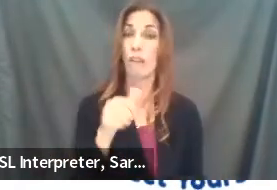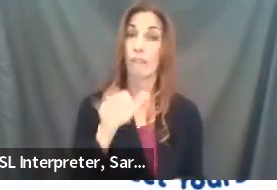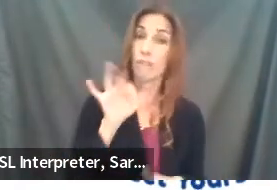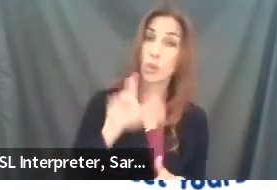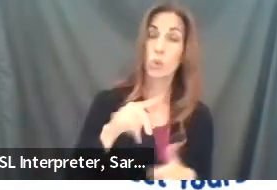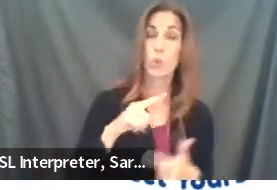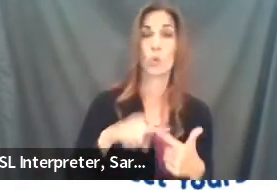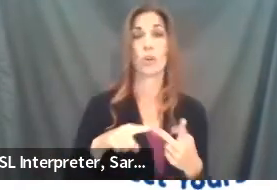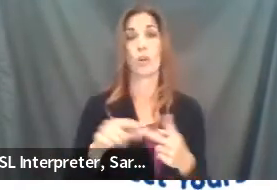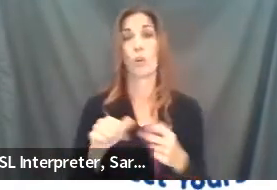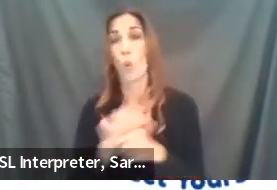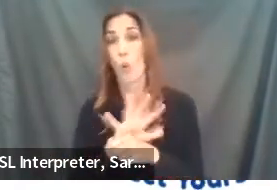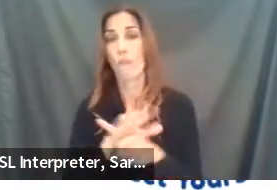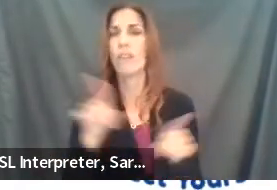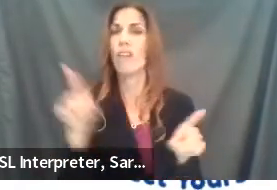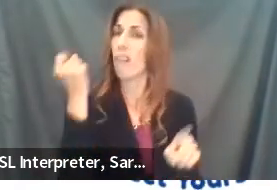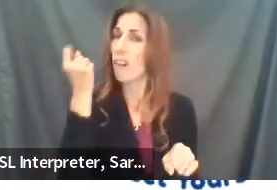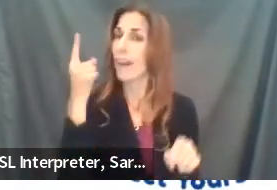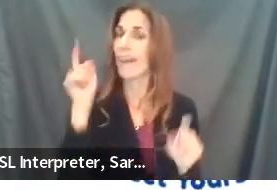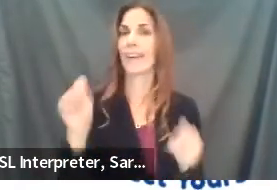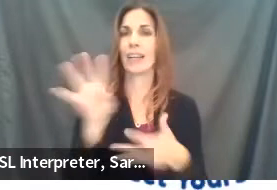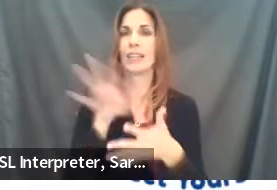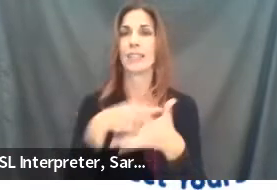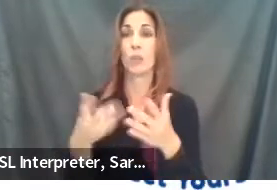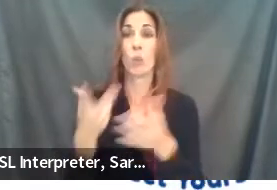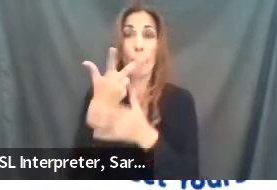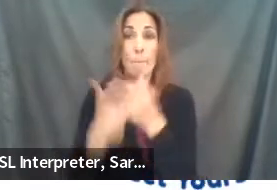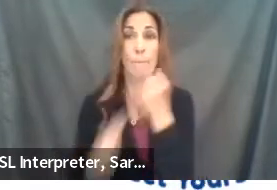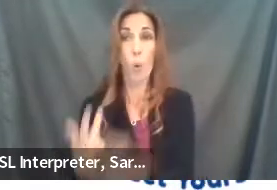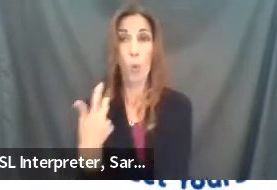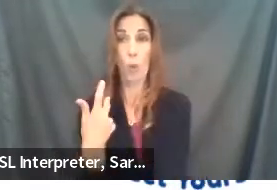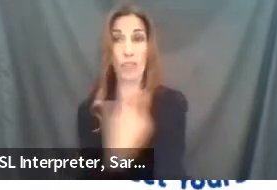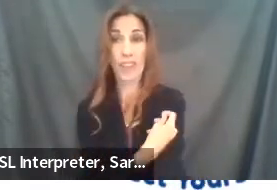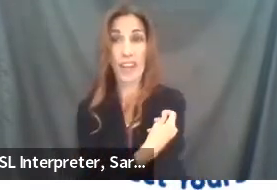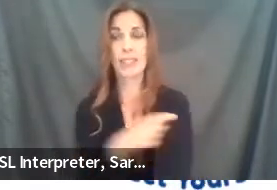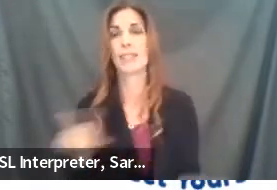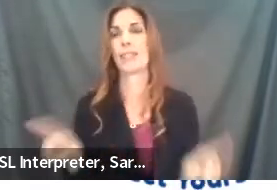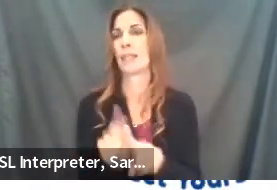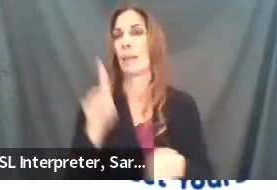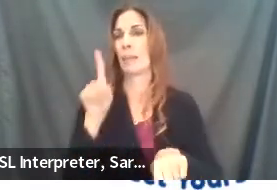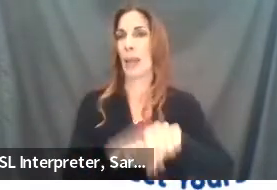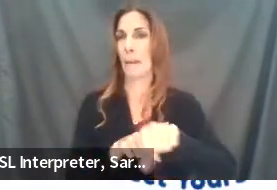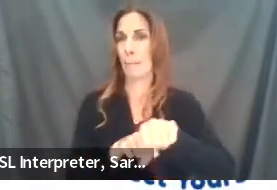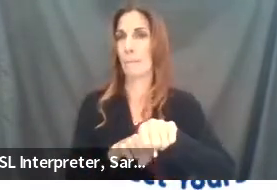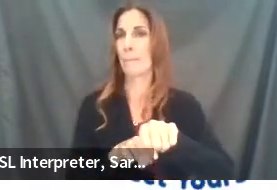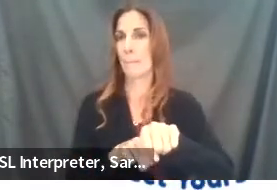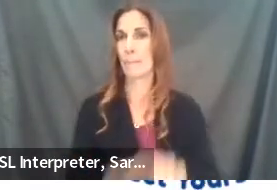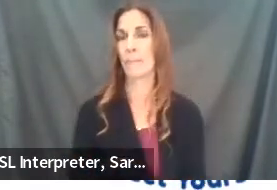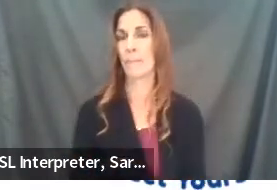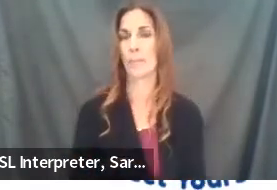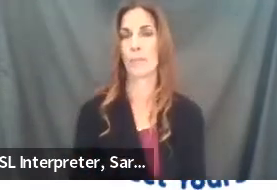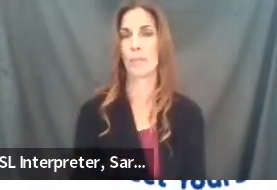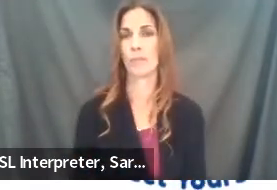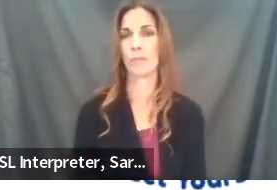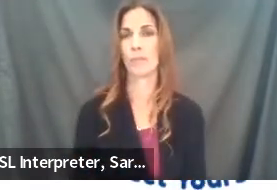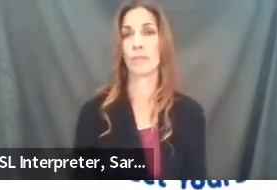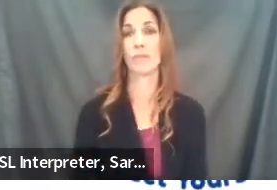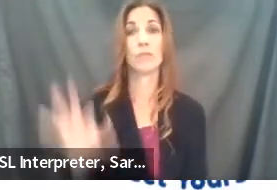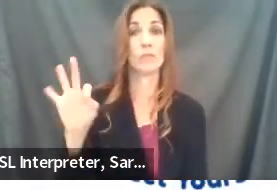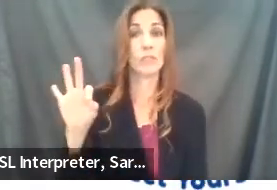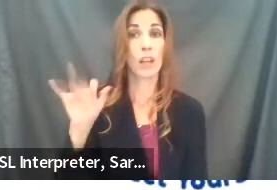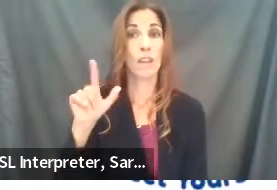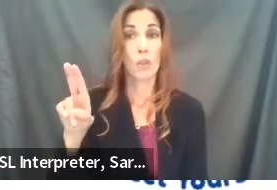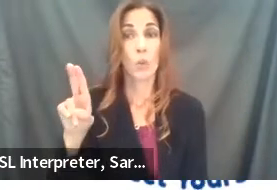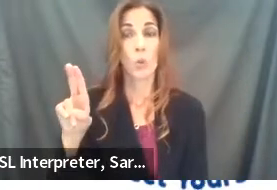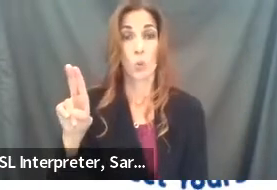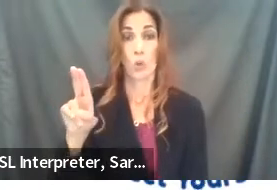both vaccines at the same time. The flu vaccine is updated